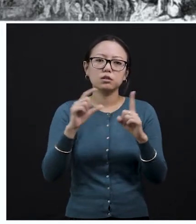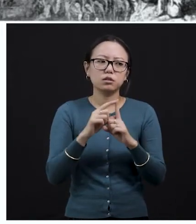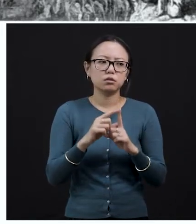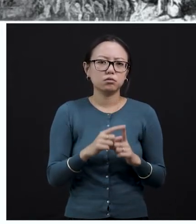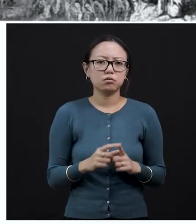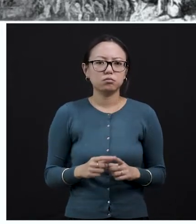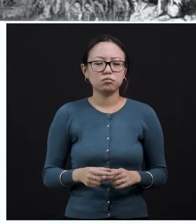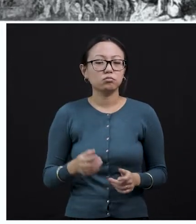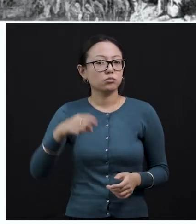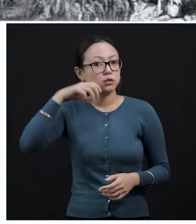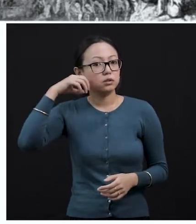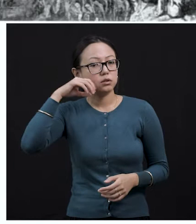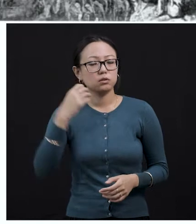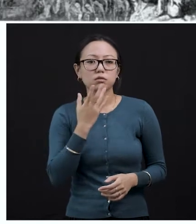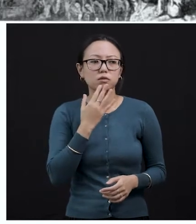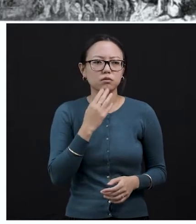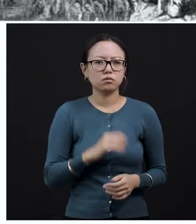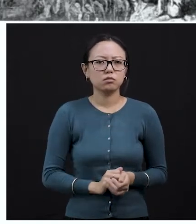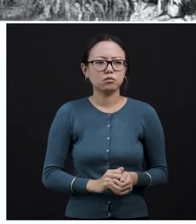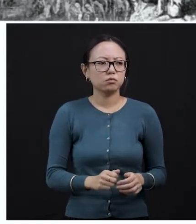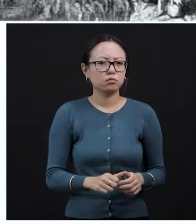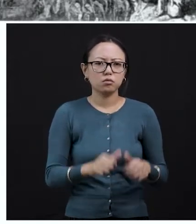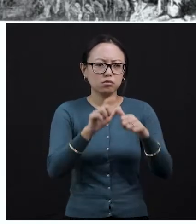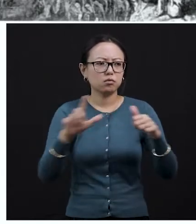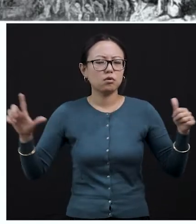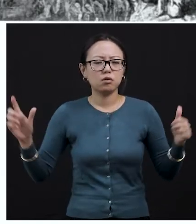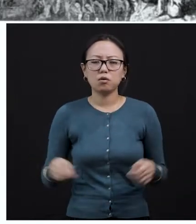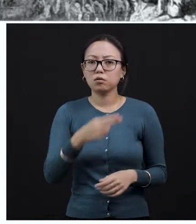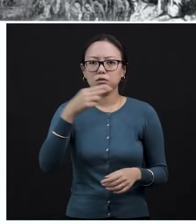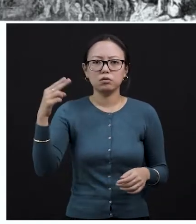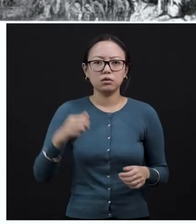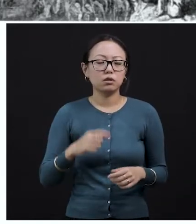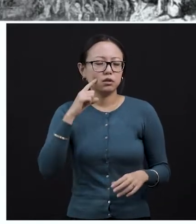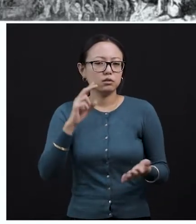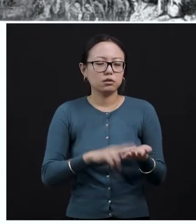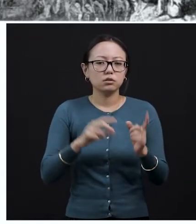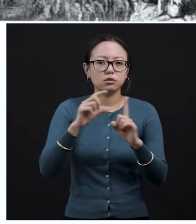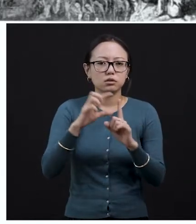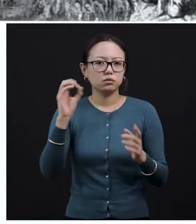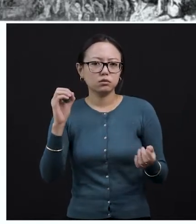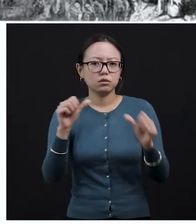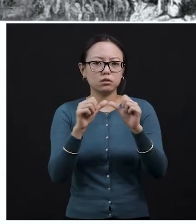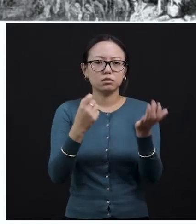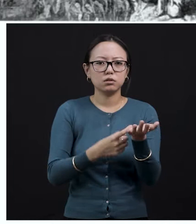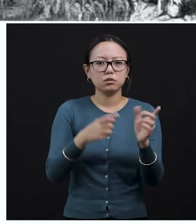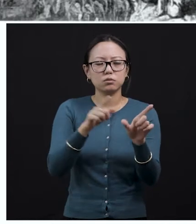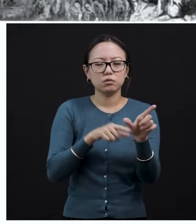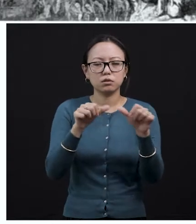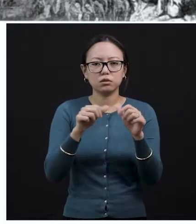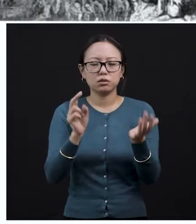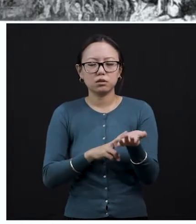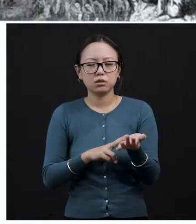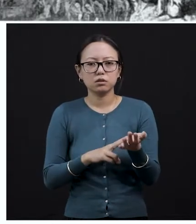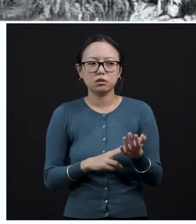areas, okay? So they were very successful in capturing, and that is how their